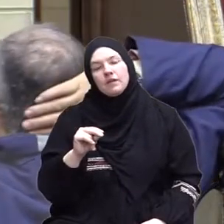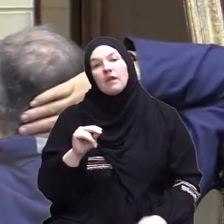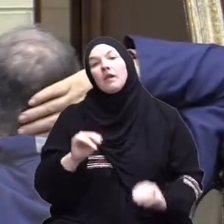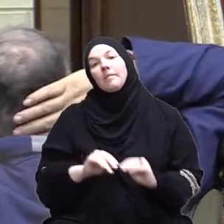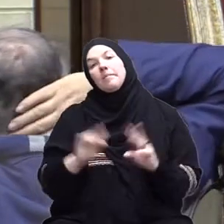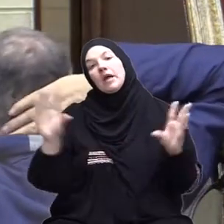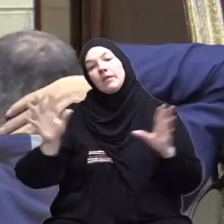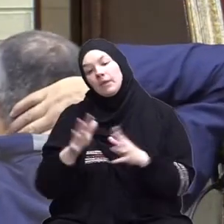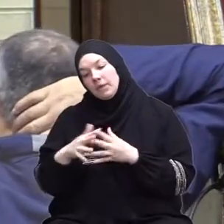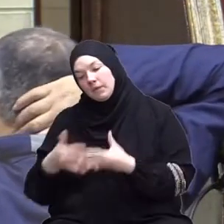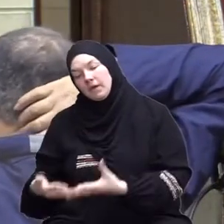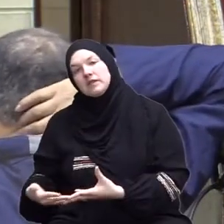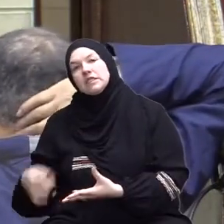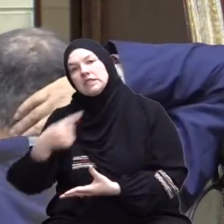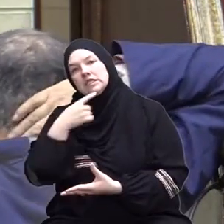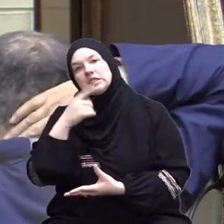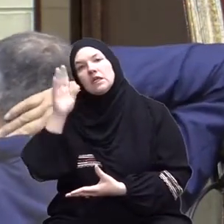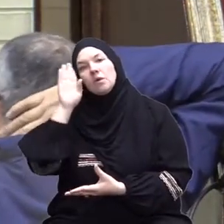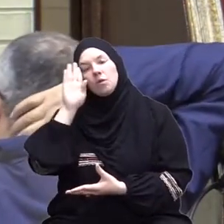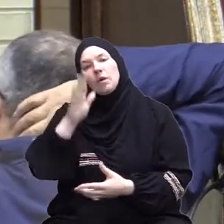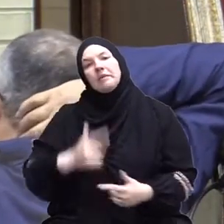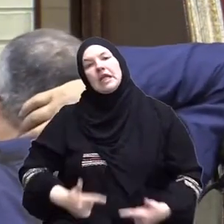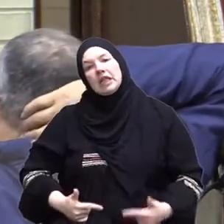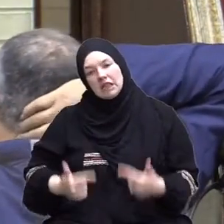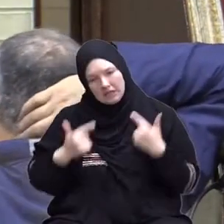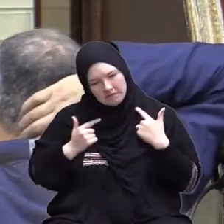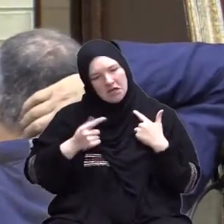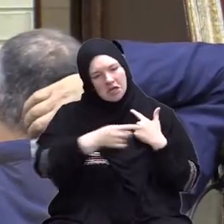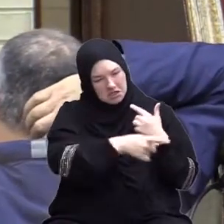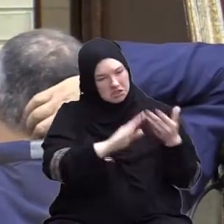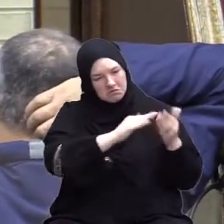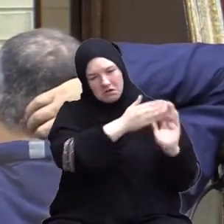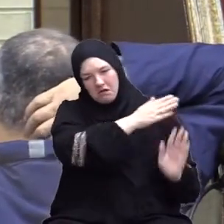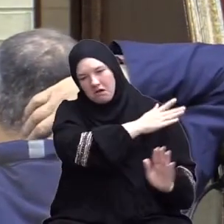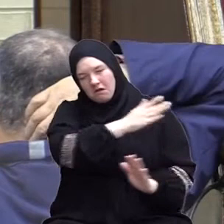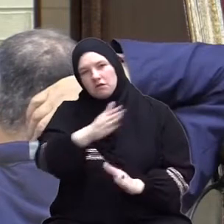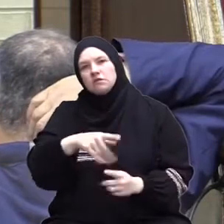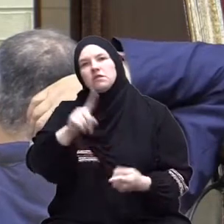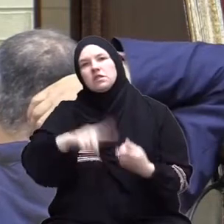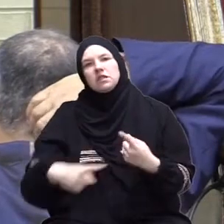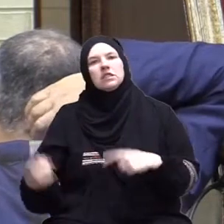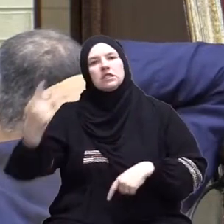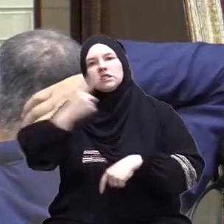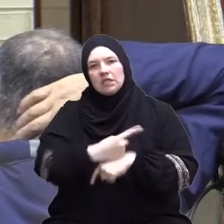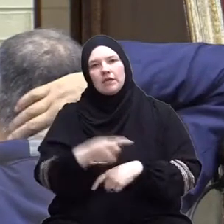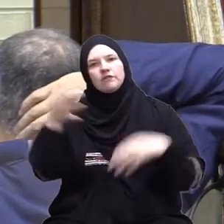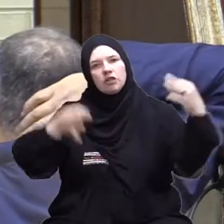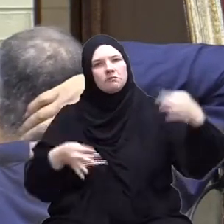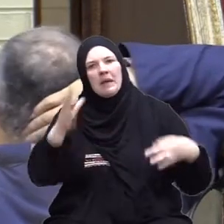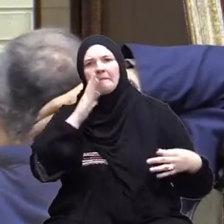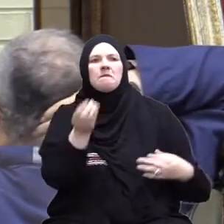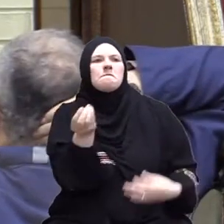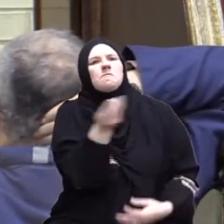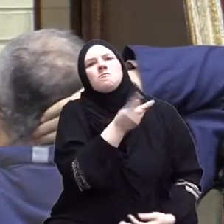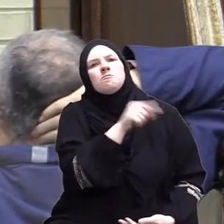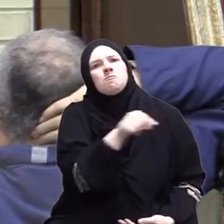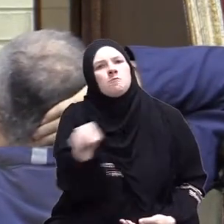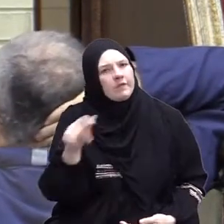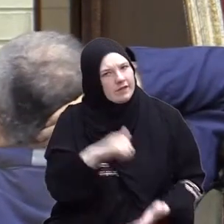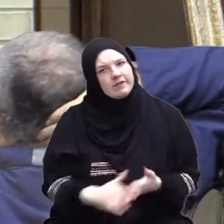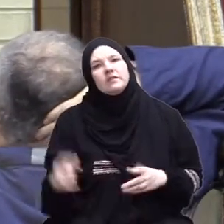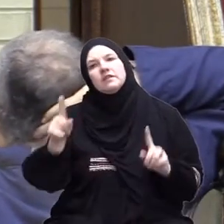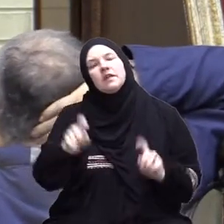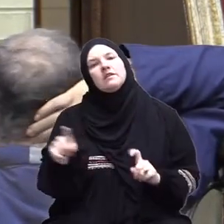Apparently, the Quran says they will be living until the day of judgment, no matter how few they may be. And that's a